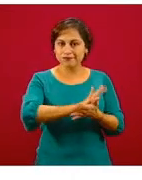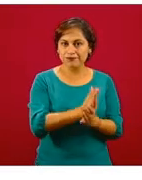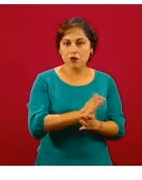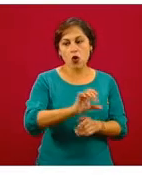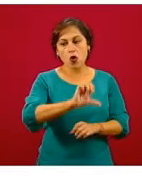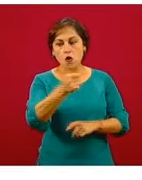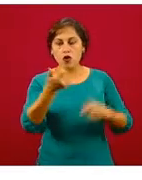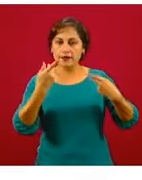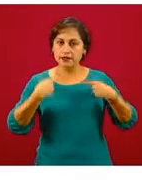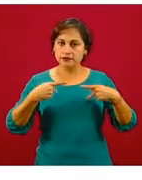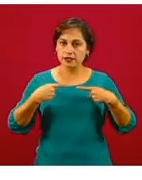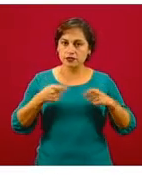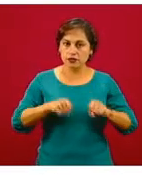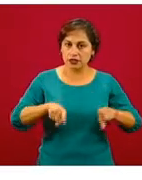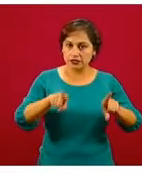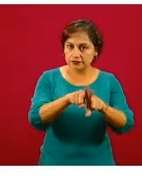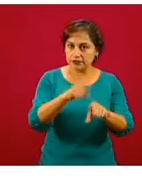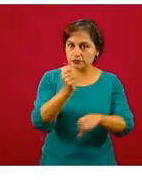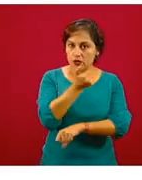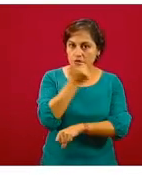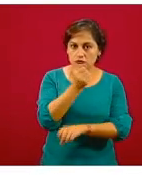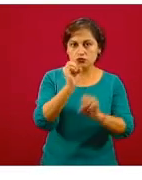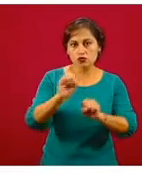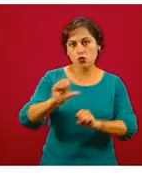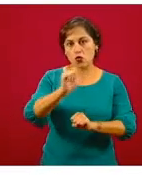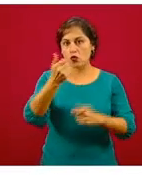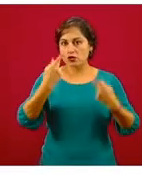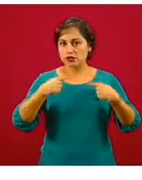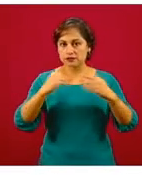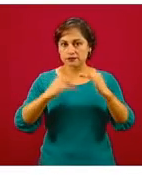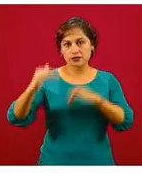physical abuse from their peers or other people